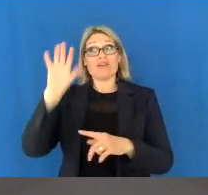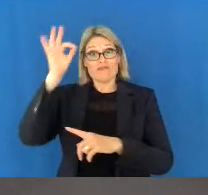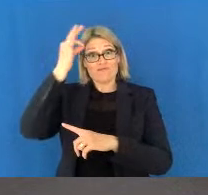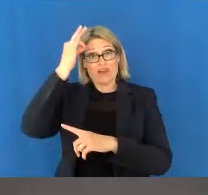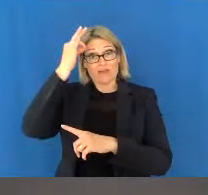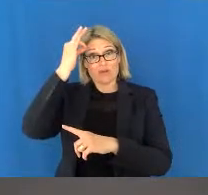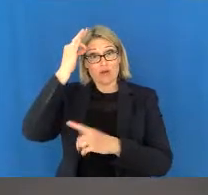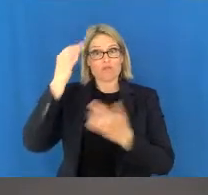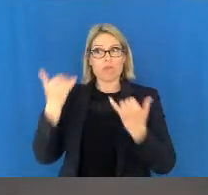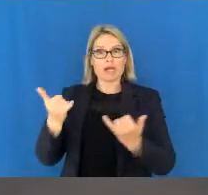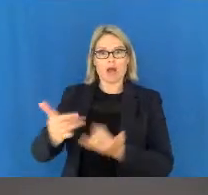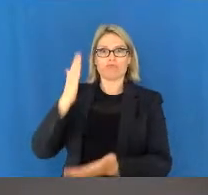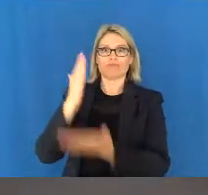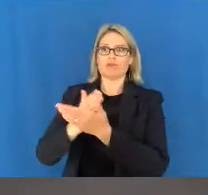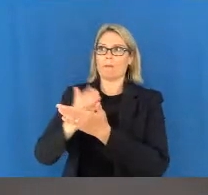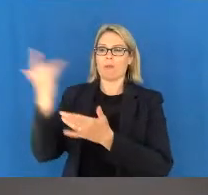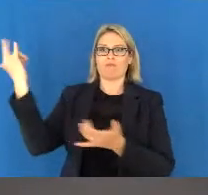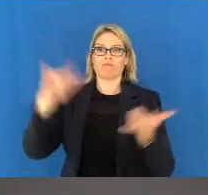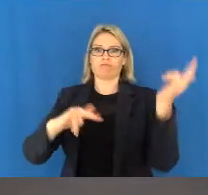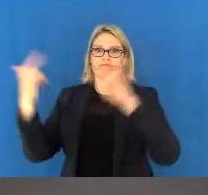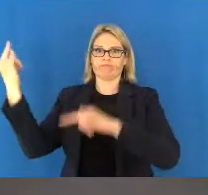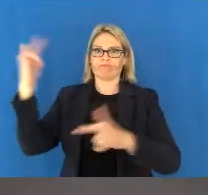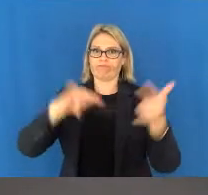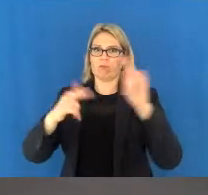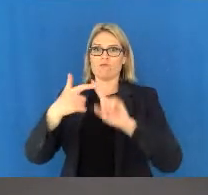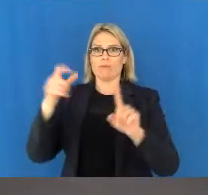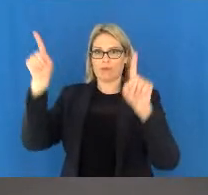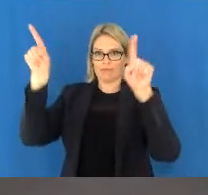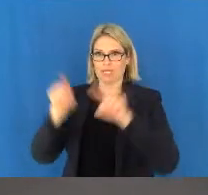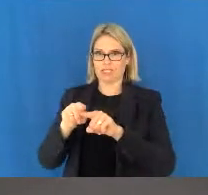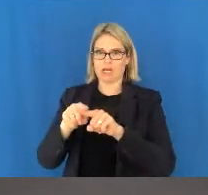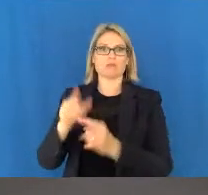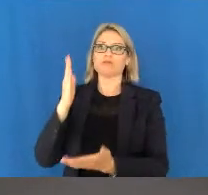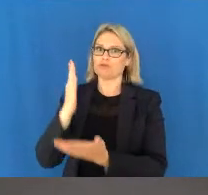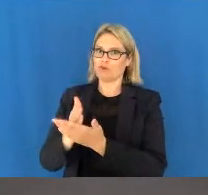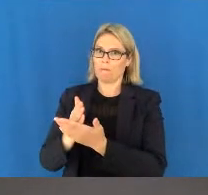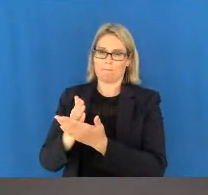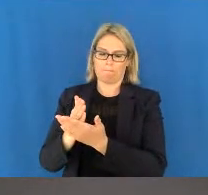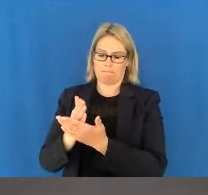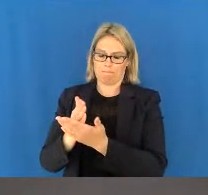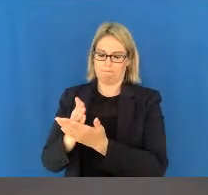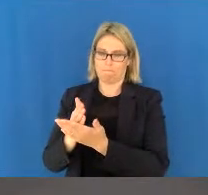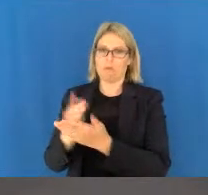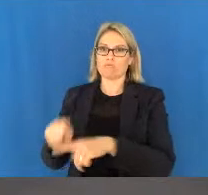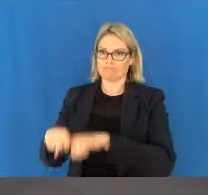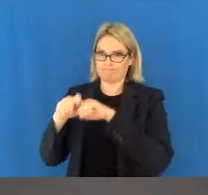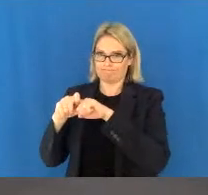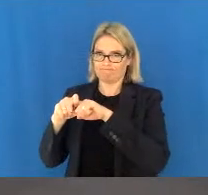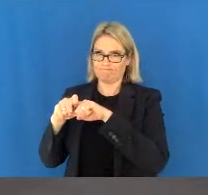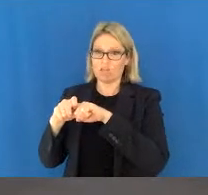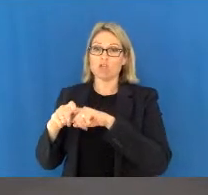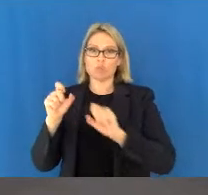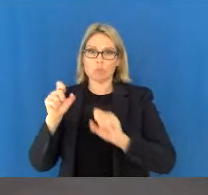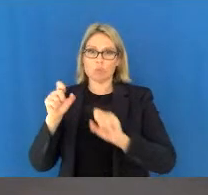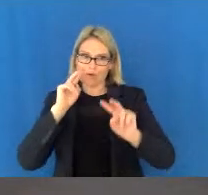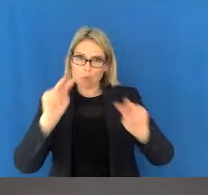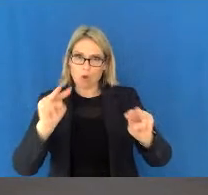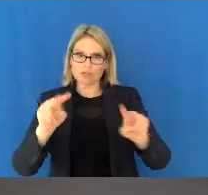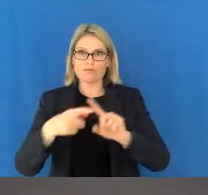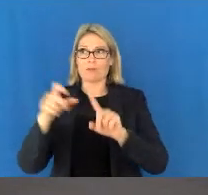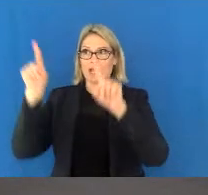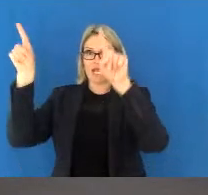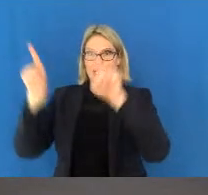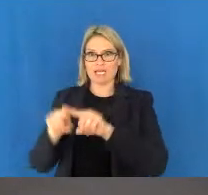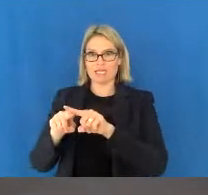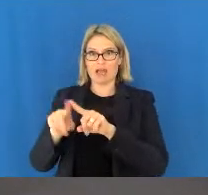stopping flights from India right now as a result of that risk, and we definitely want to be on the lookout for that, and that's why we need to be